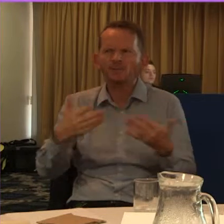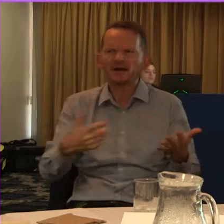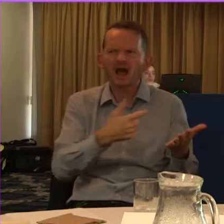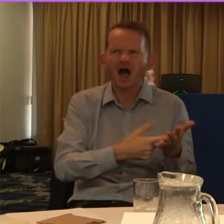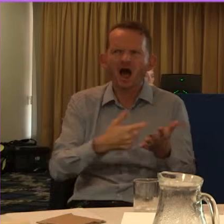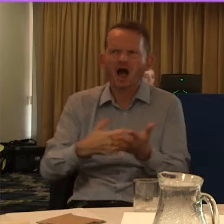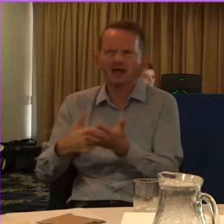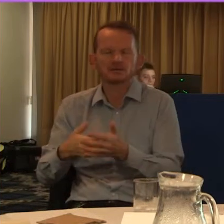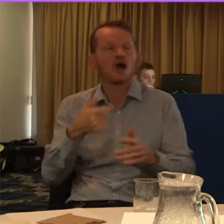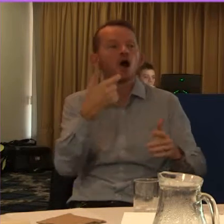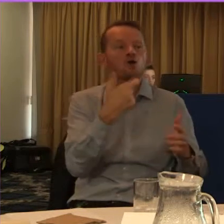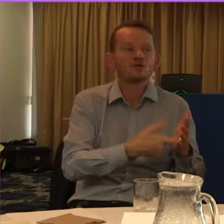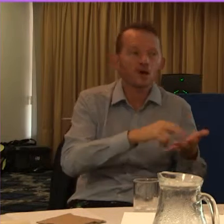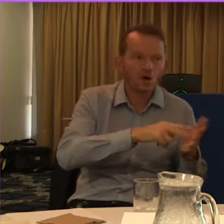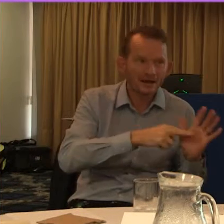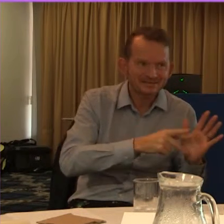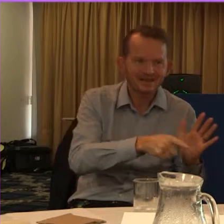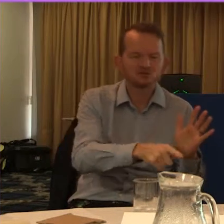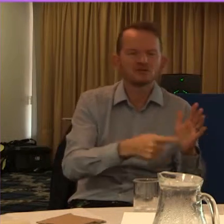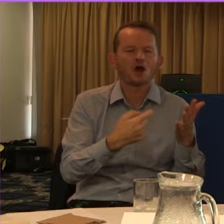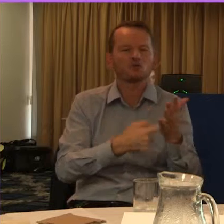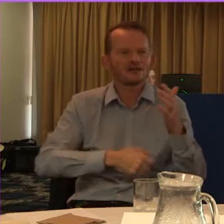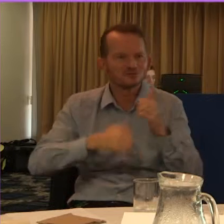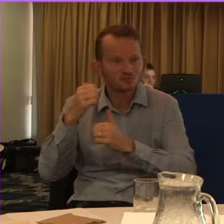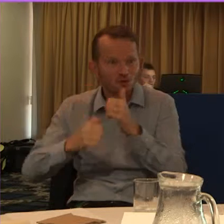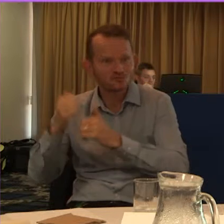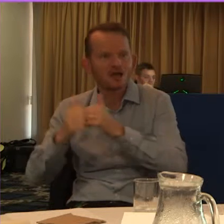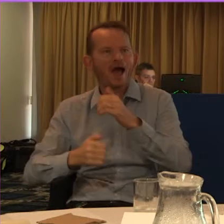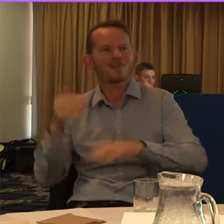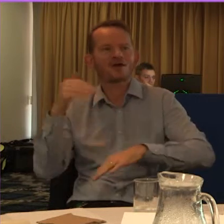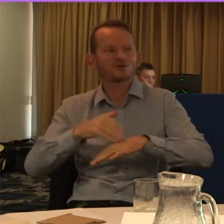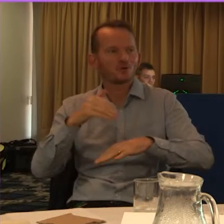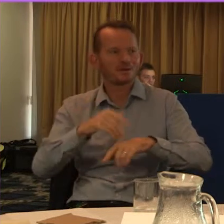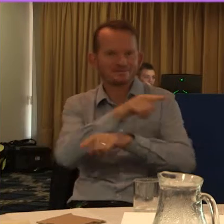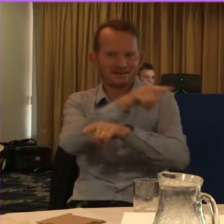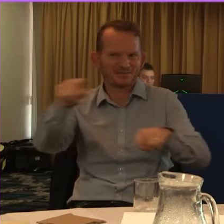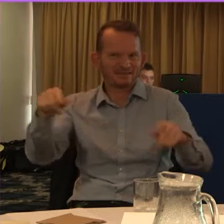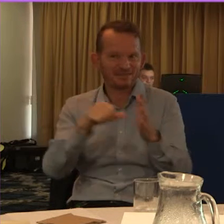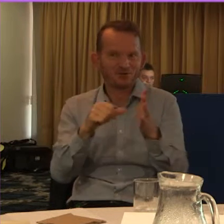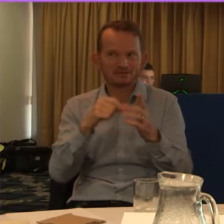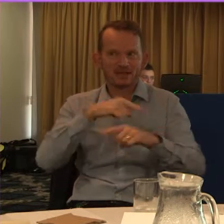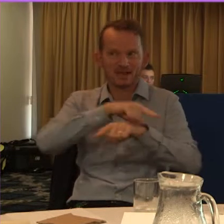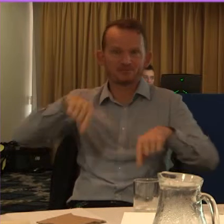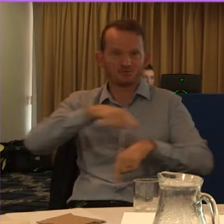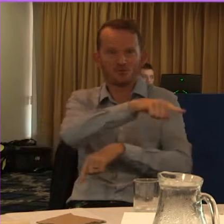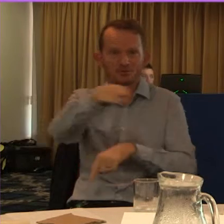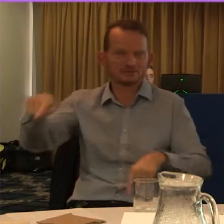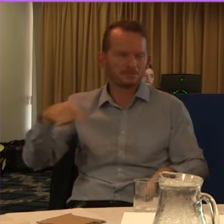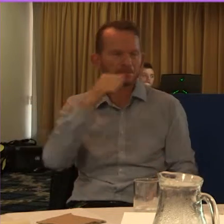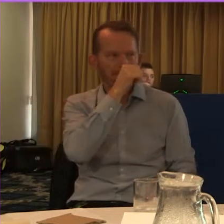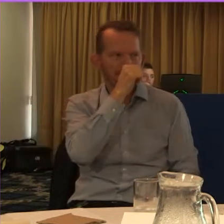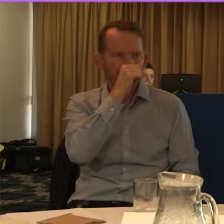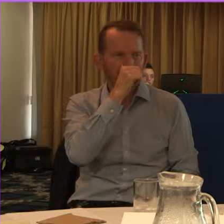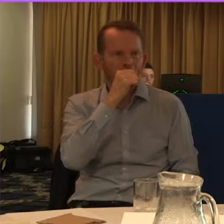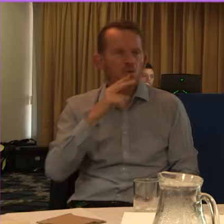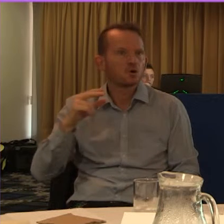many R's, but certainly of reorganisation and restructure and the potential consequences of these difficult times.